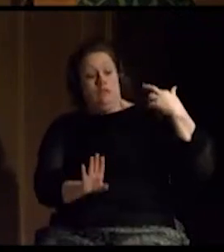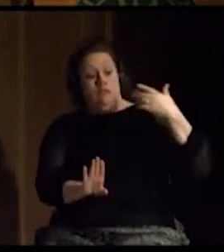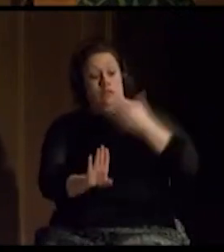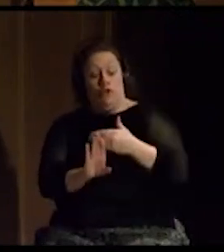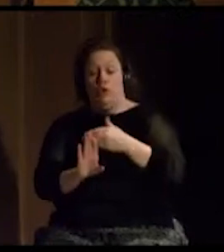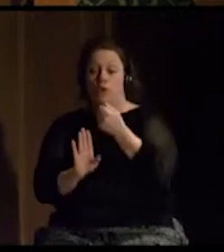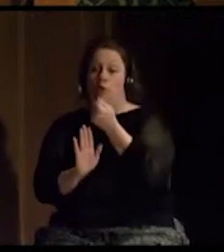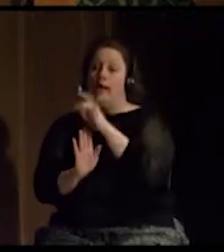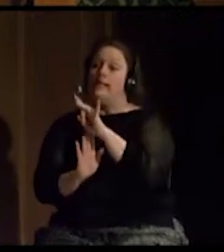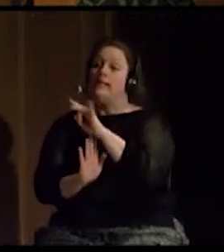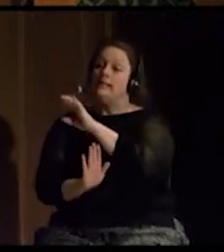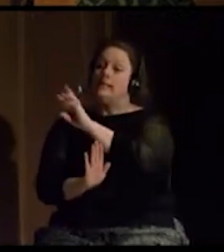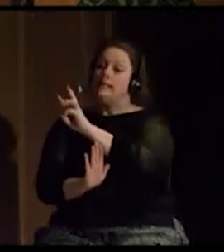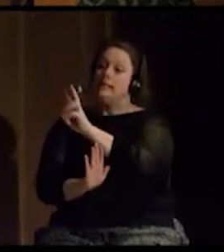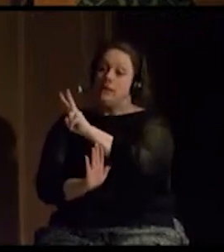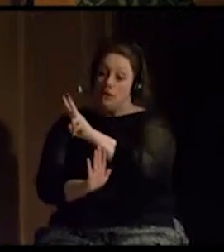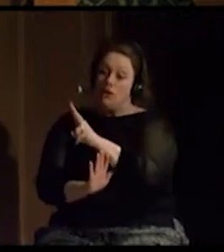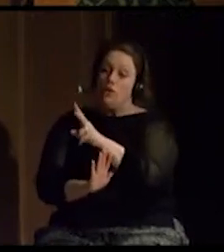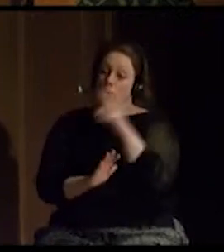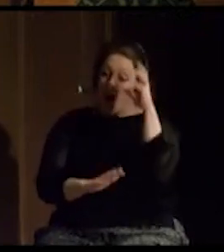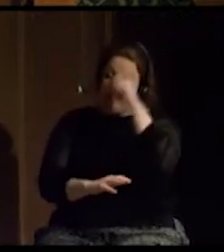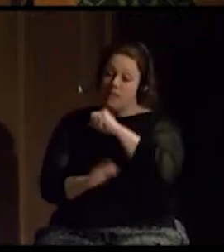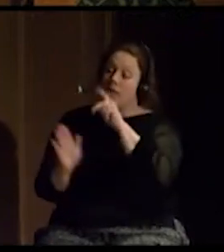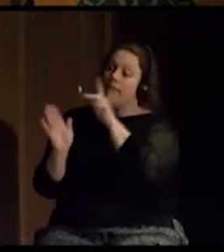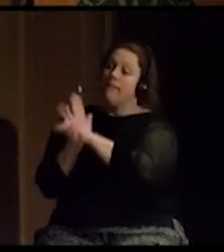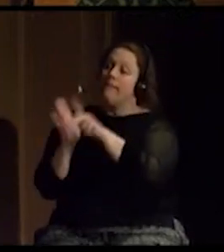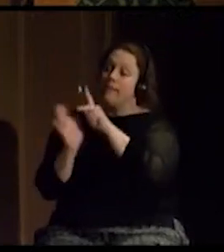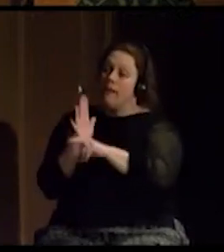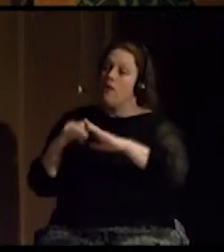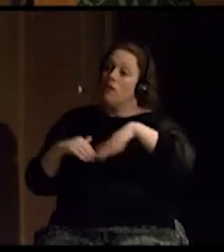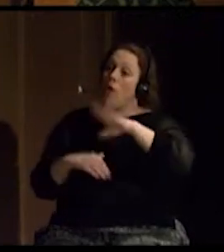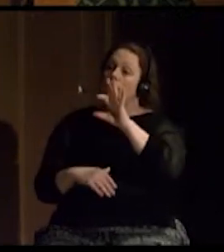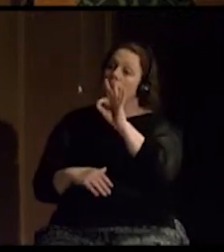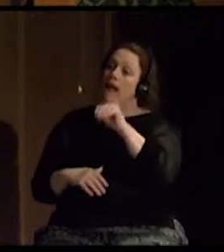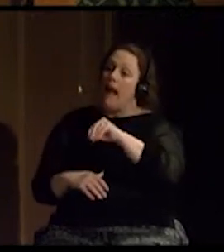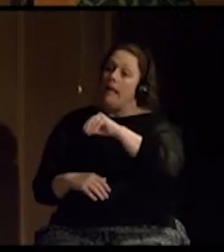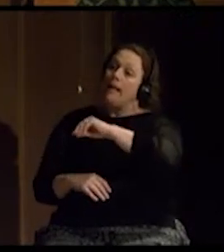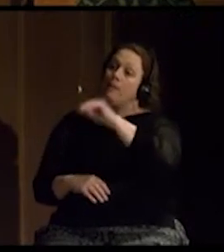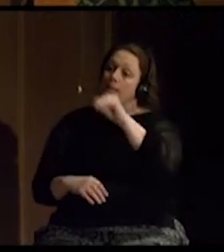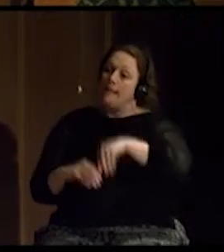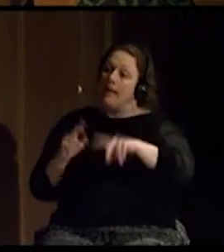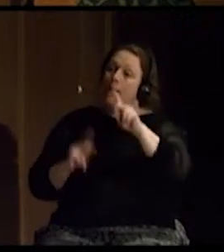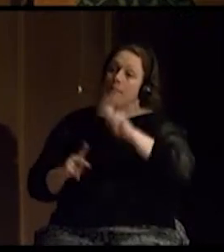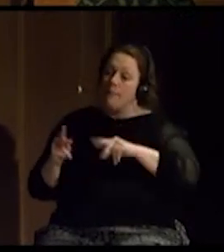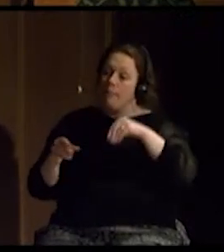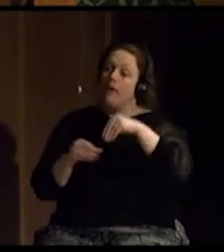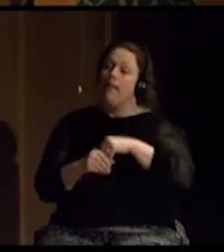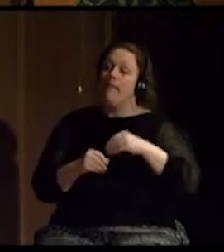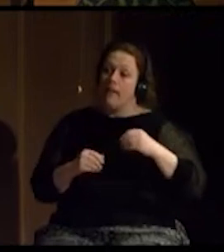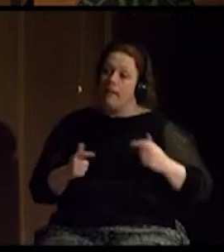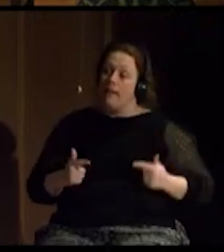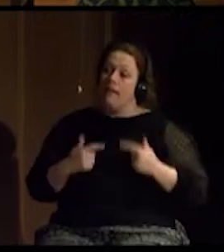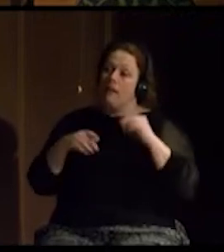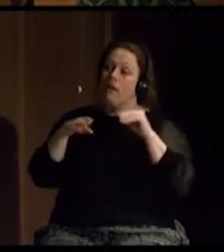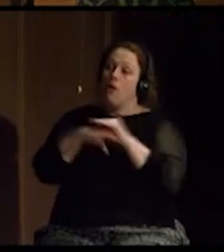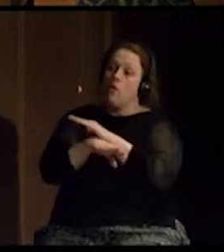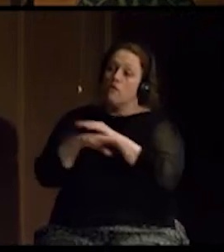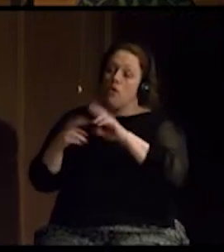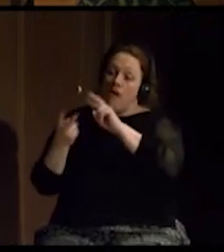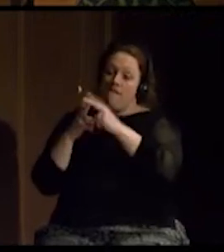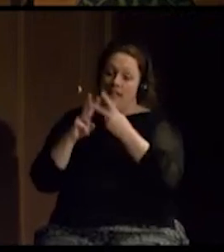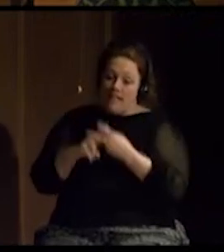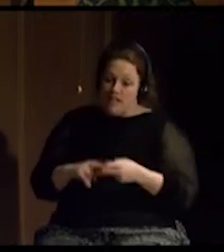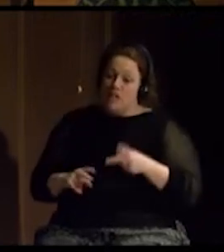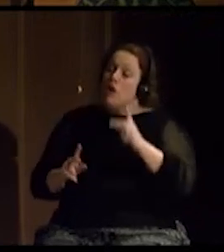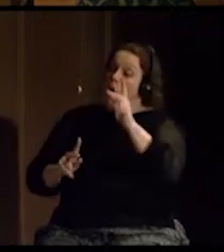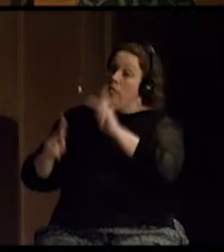are estimated to have killed more than 90% of people in many coastal villages. And once the caretakers of the